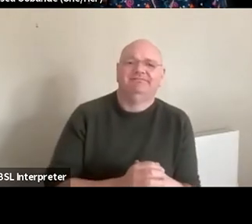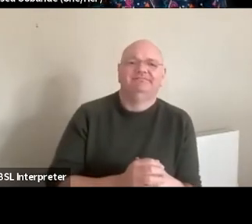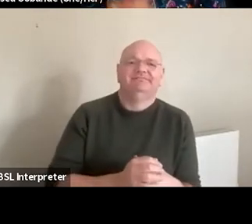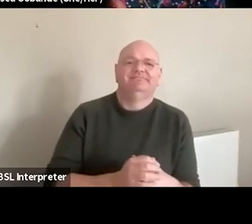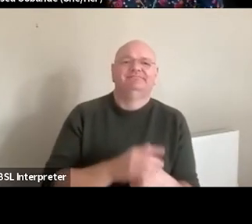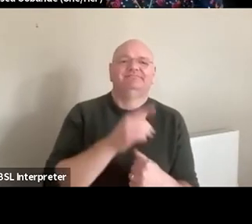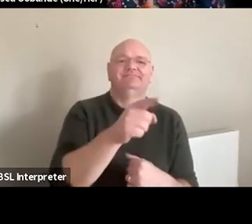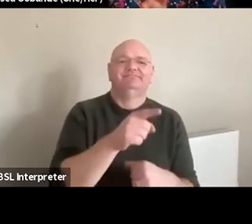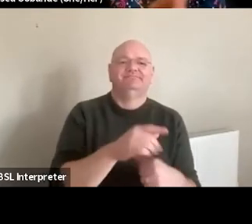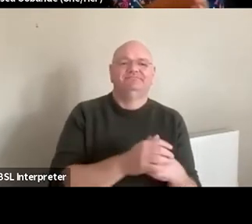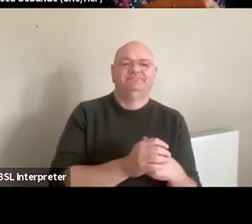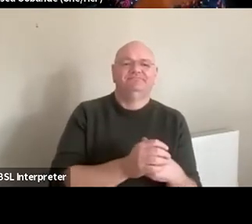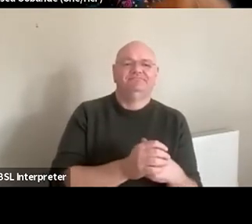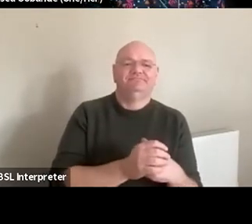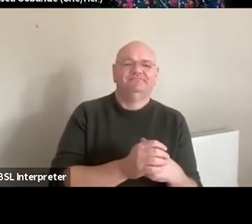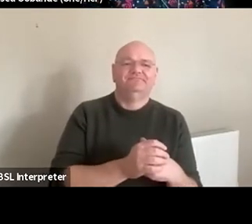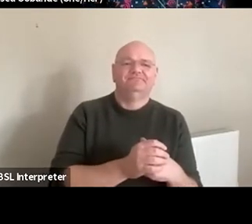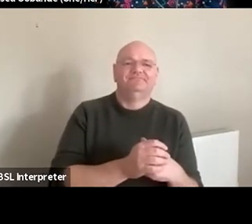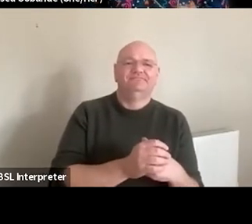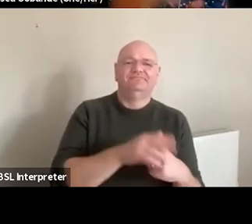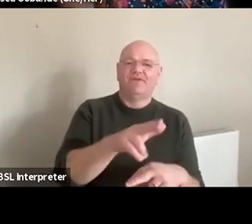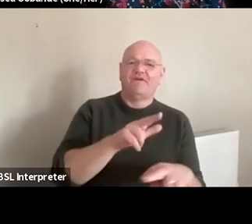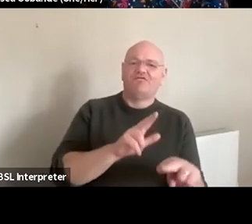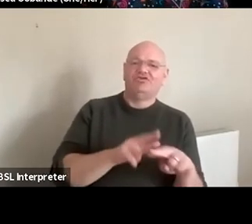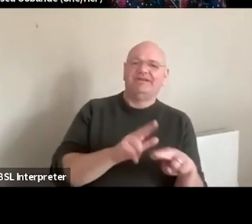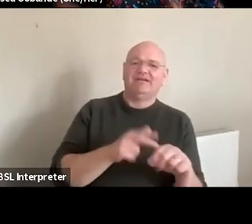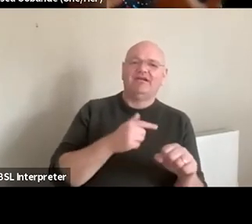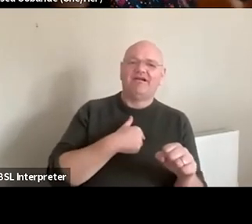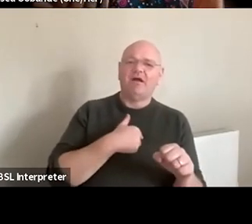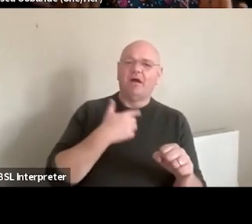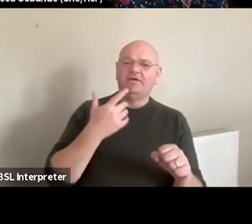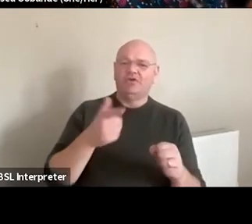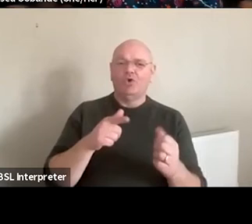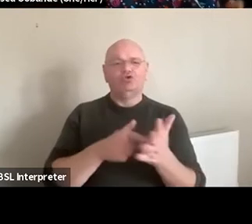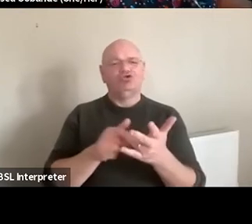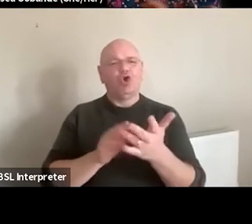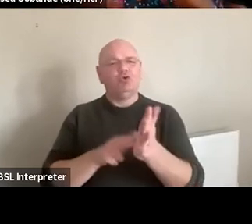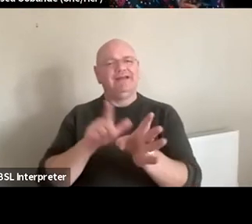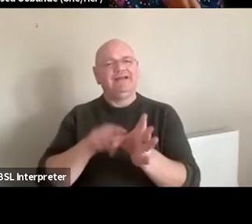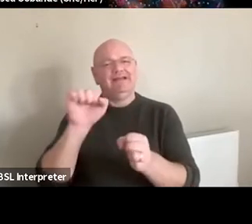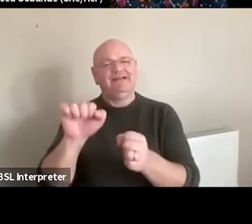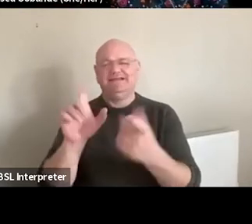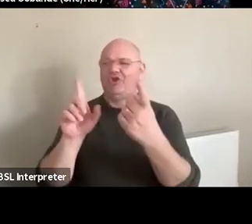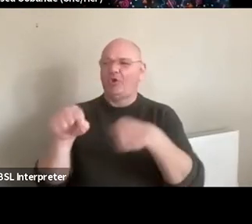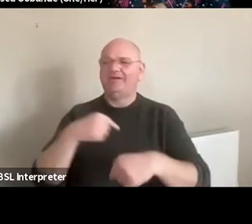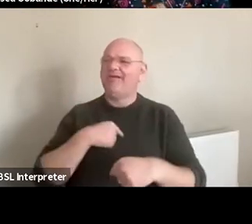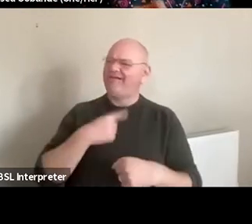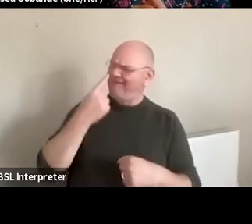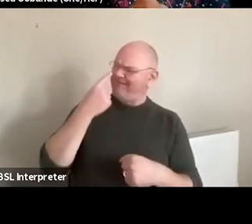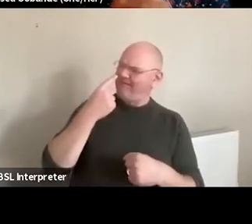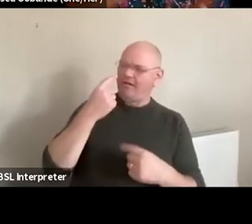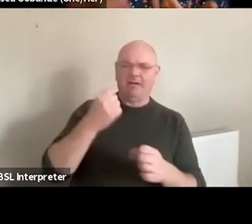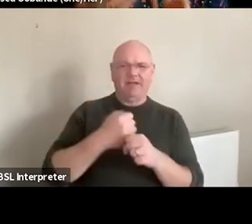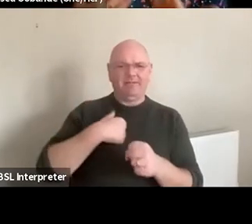I was just thinking about something in response to what Tony was just saying there. So it's maybe this could be a question, it was just a thought, but I was thinking